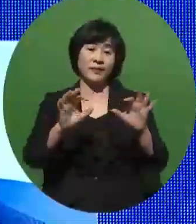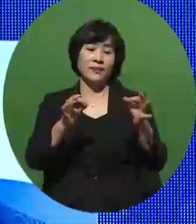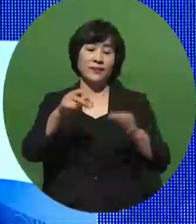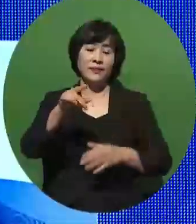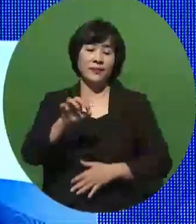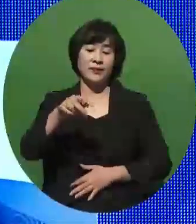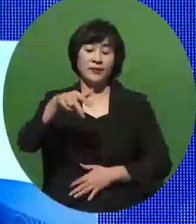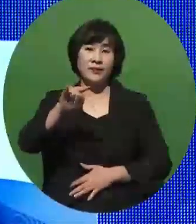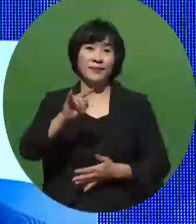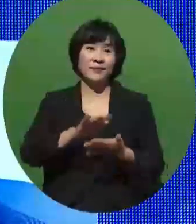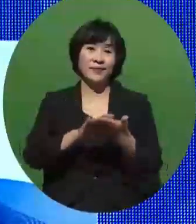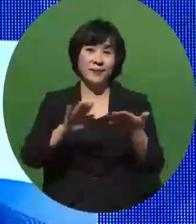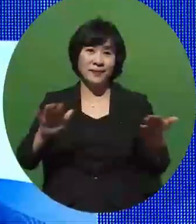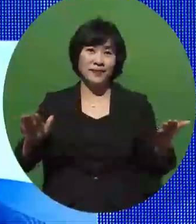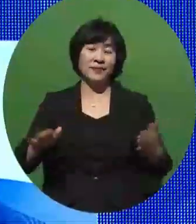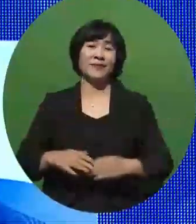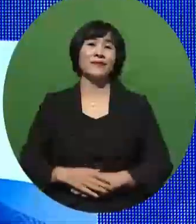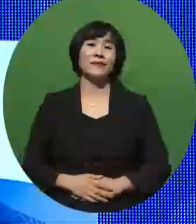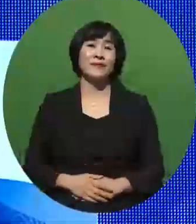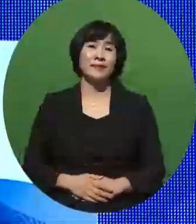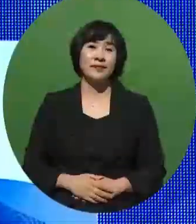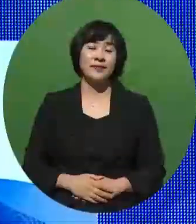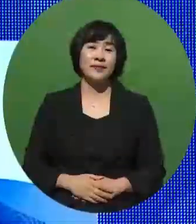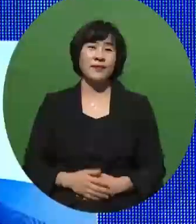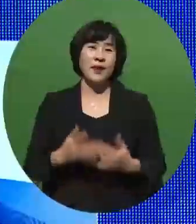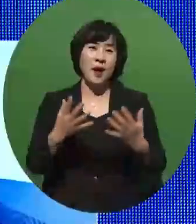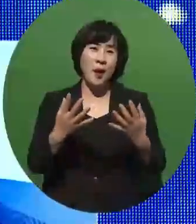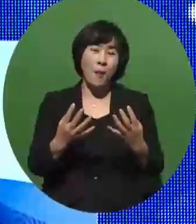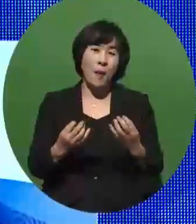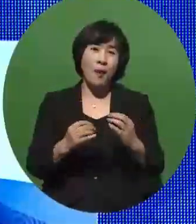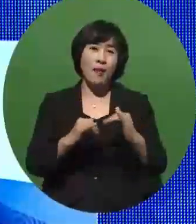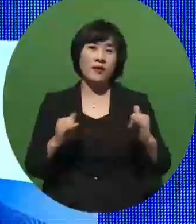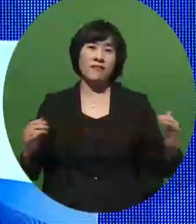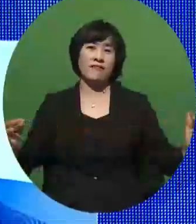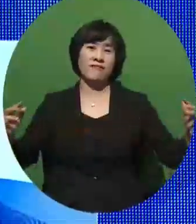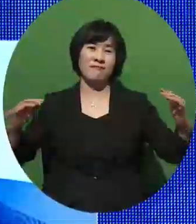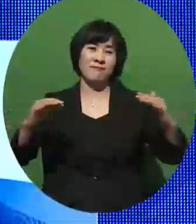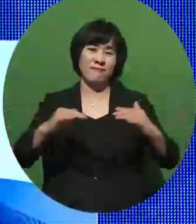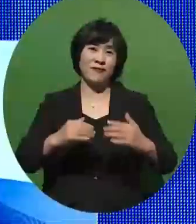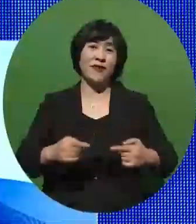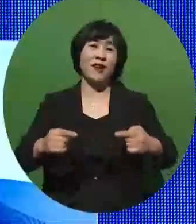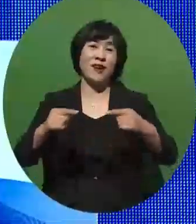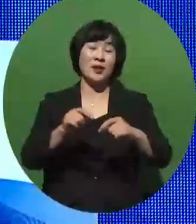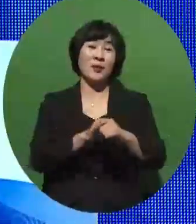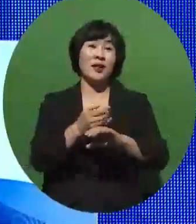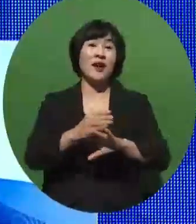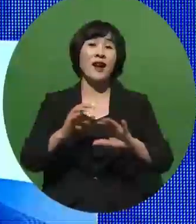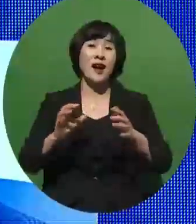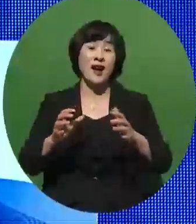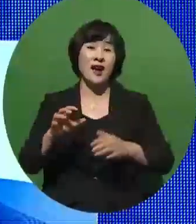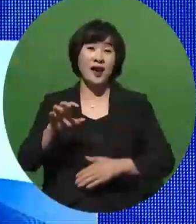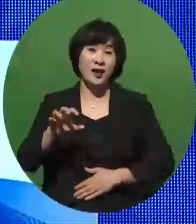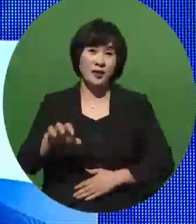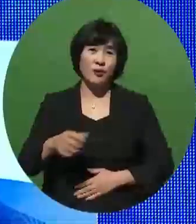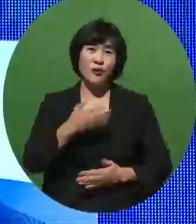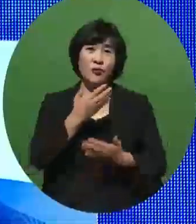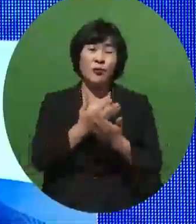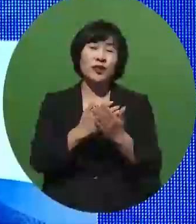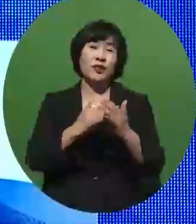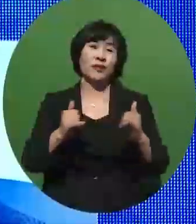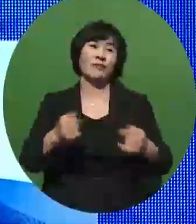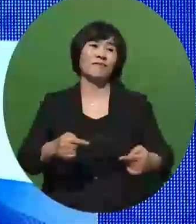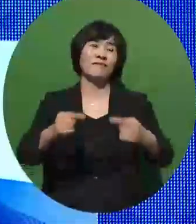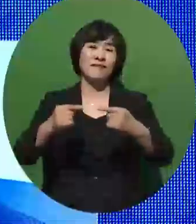I am the Executive Director and Co-Chair of Organizing Committee.